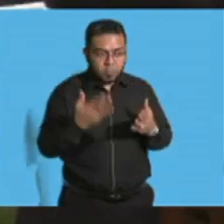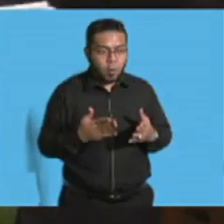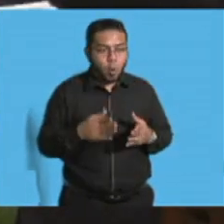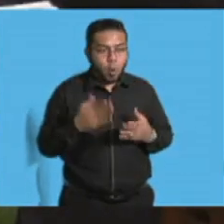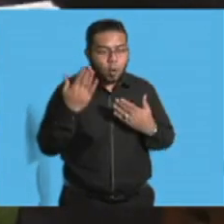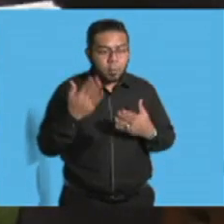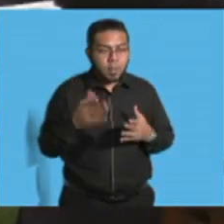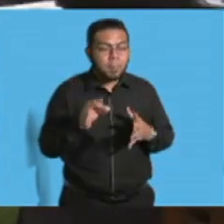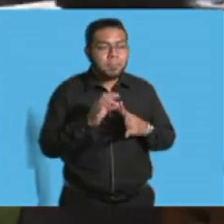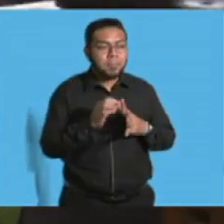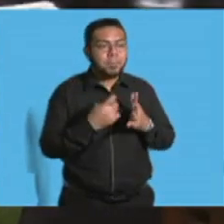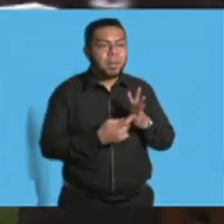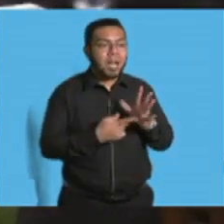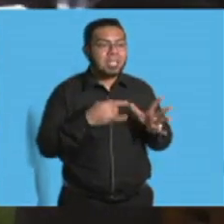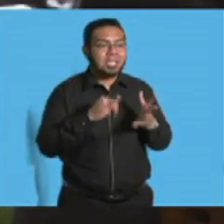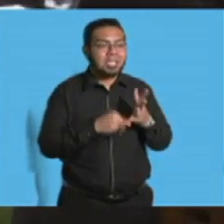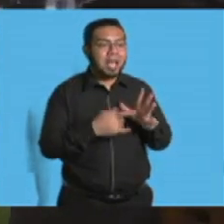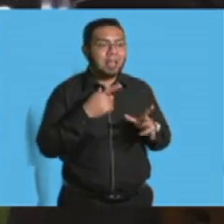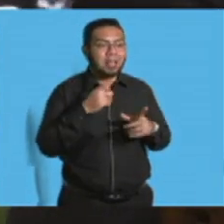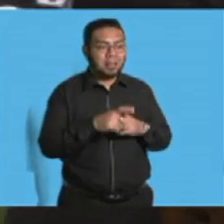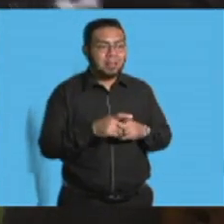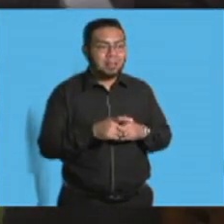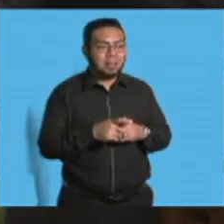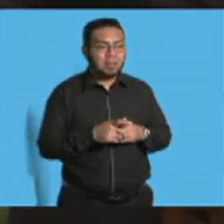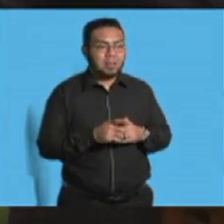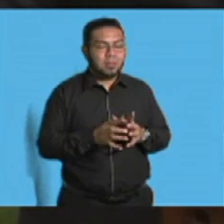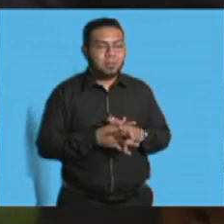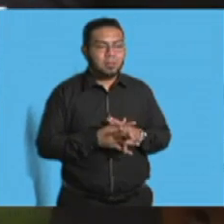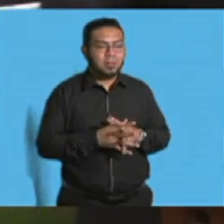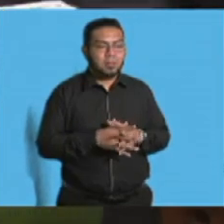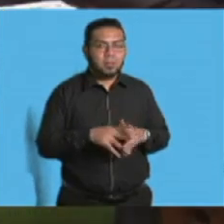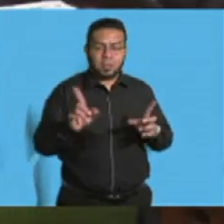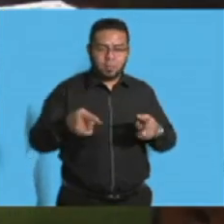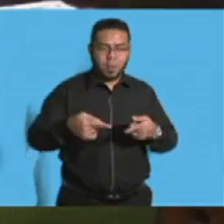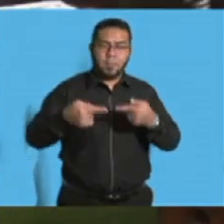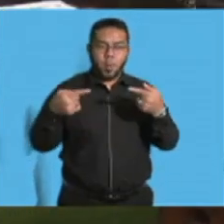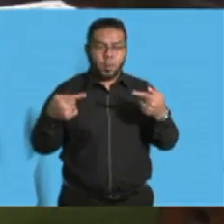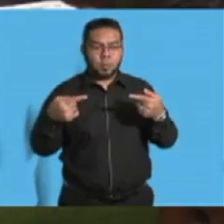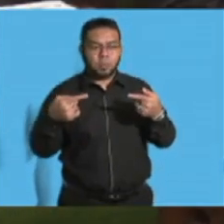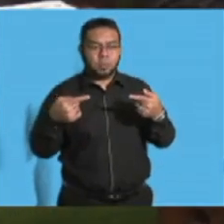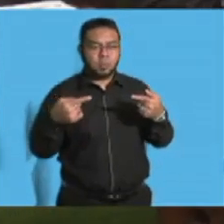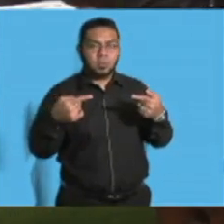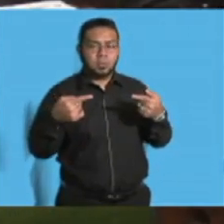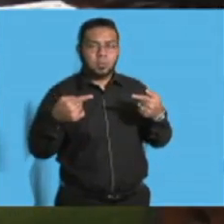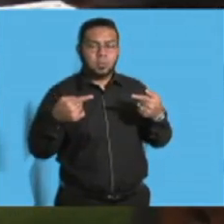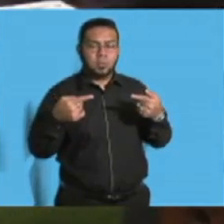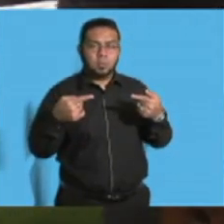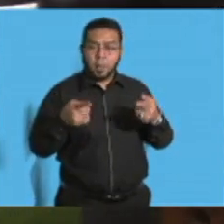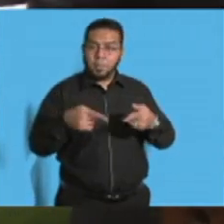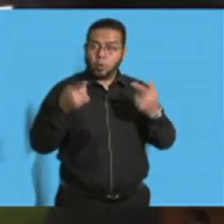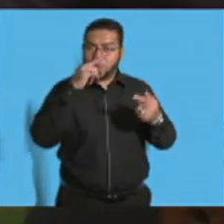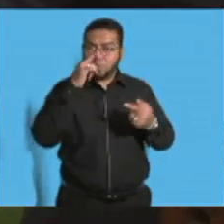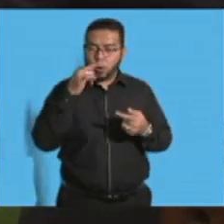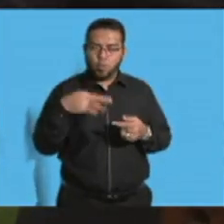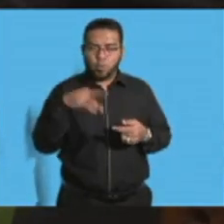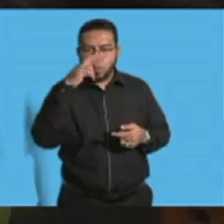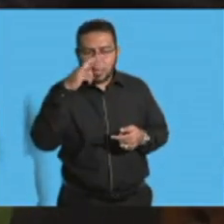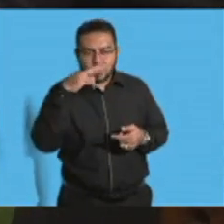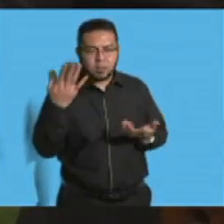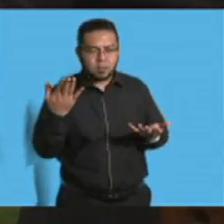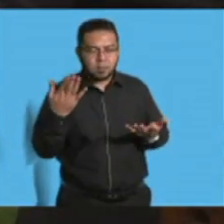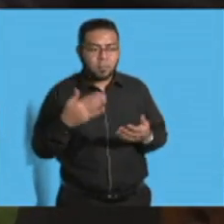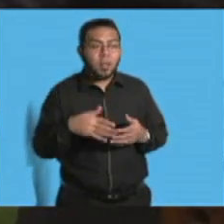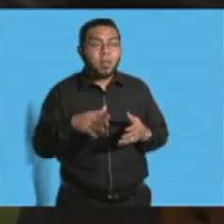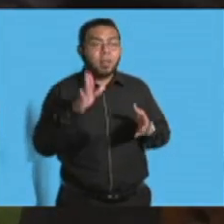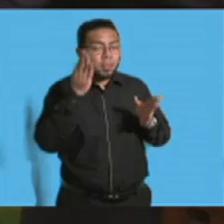time, without necessarily mentioning his name, did say he opposed people who said it was a racist budget on the basis of this. Madam Speaker, the fact of the matter